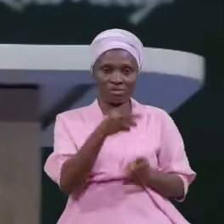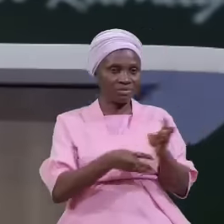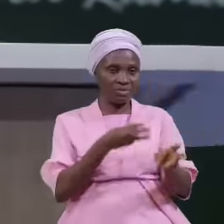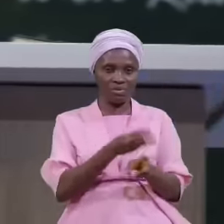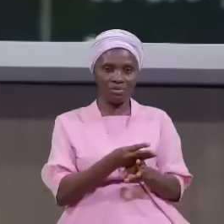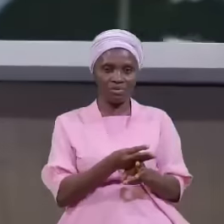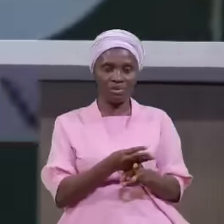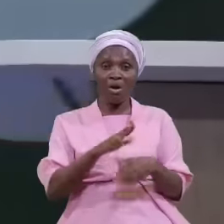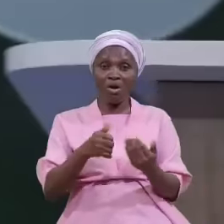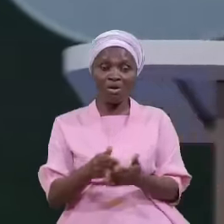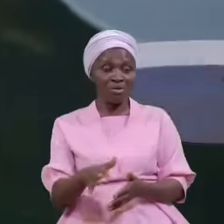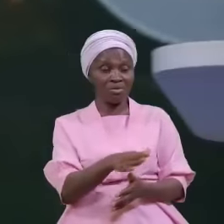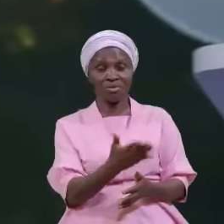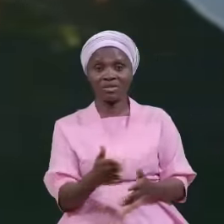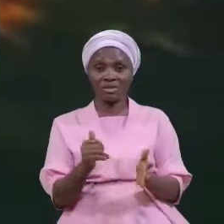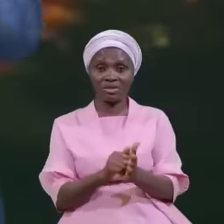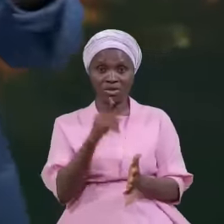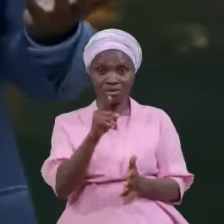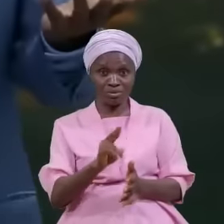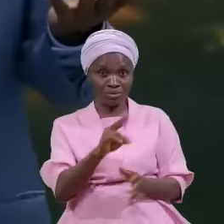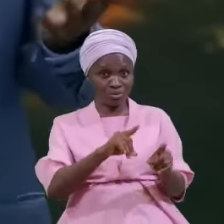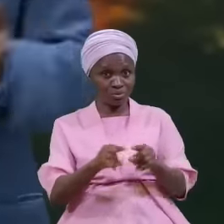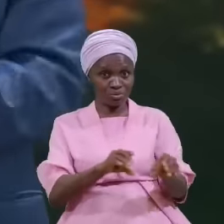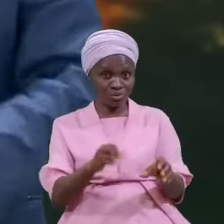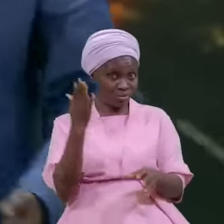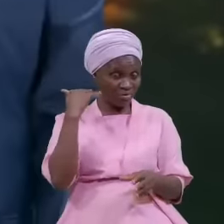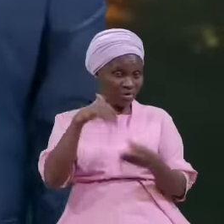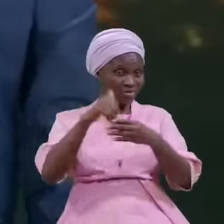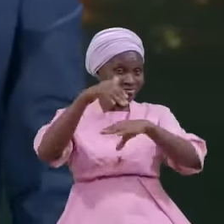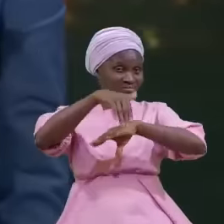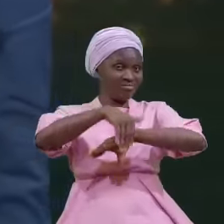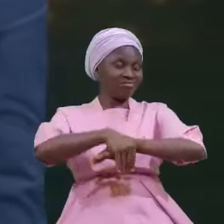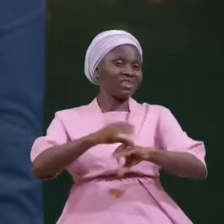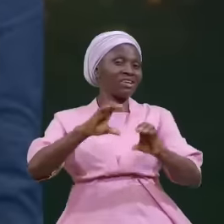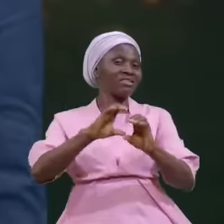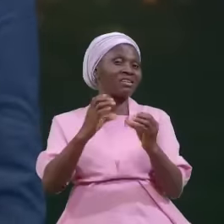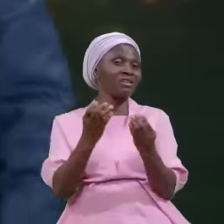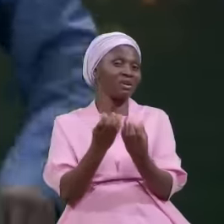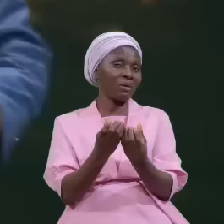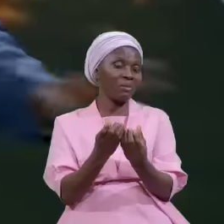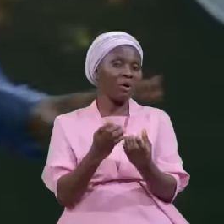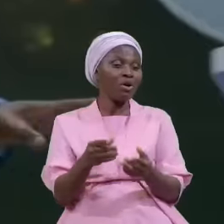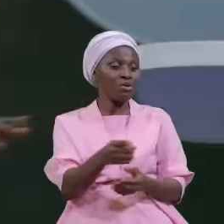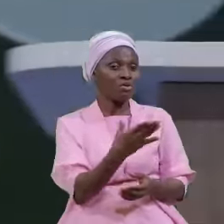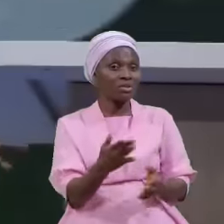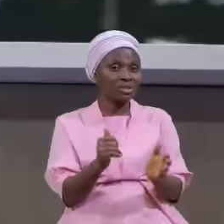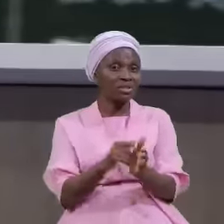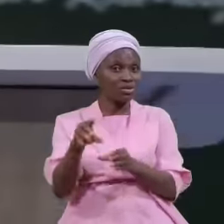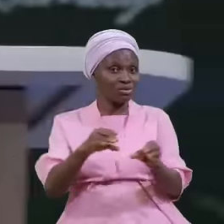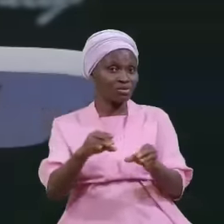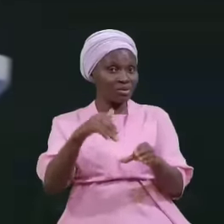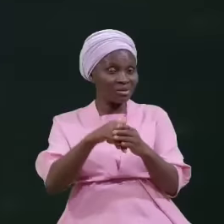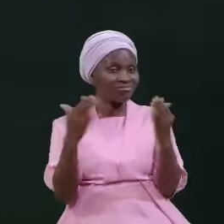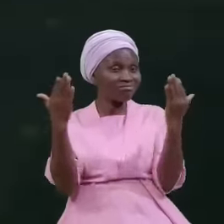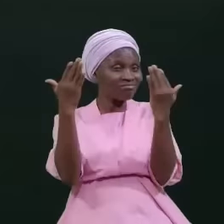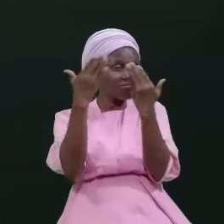to do in the nightclub, all those things you used to do under the dim light, all those things you used to